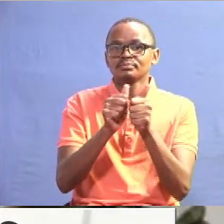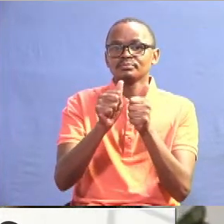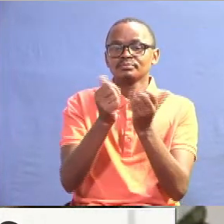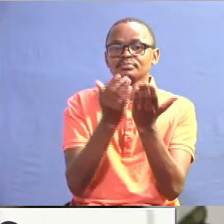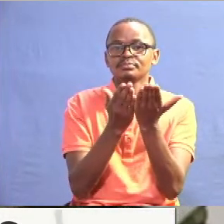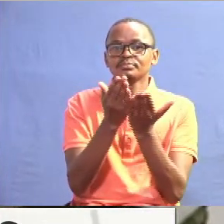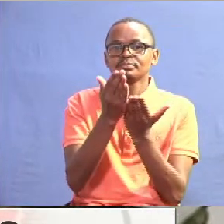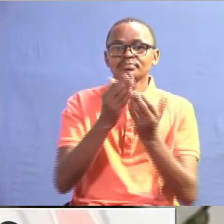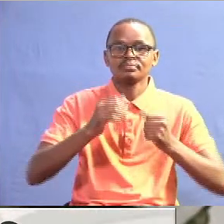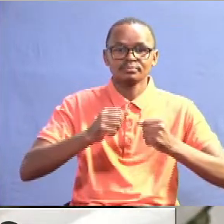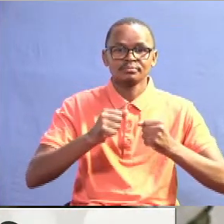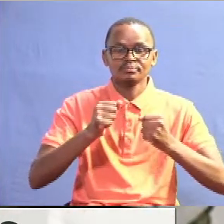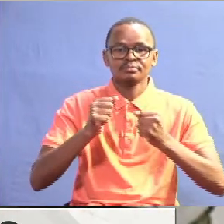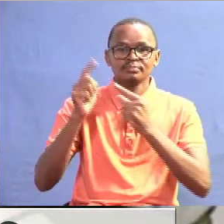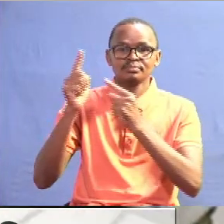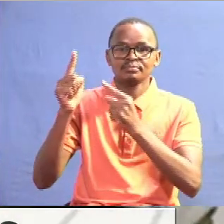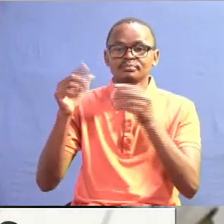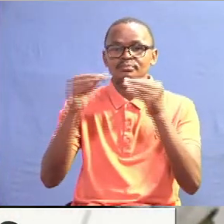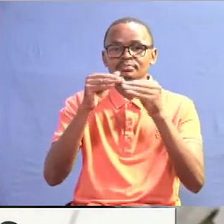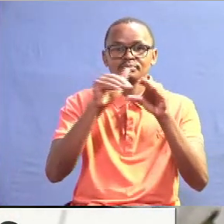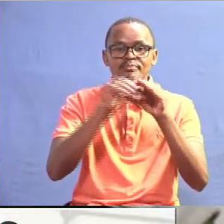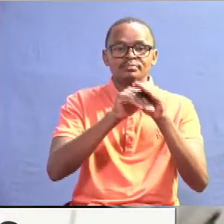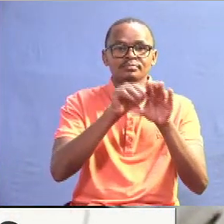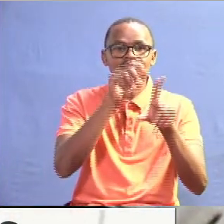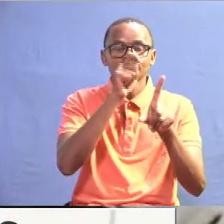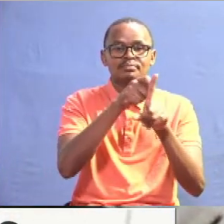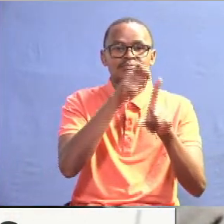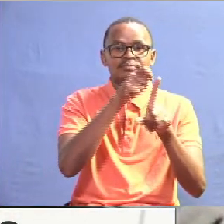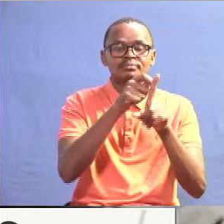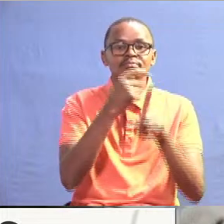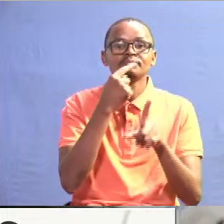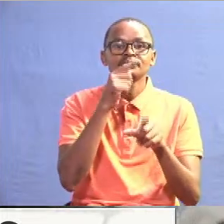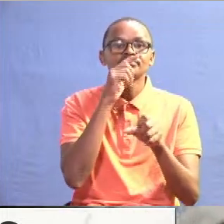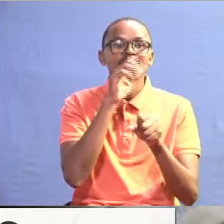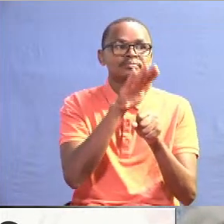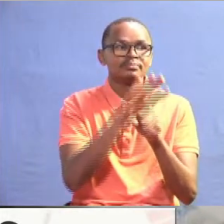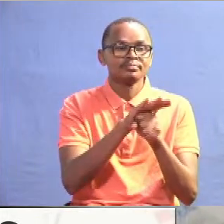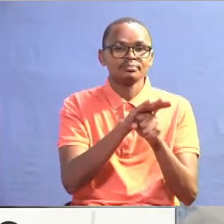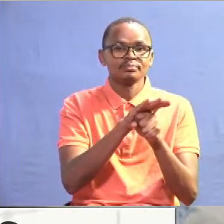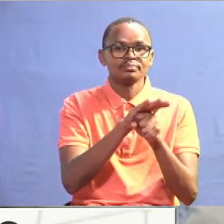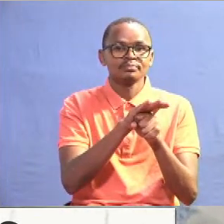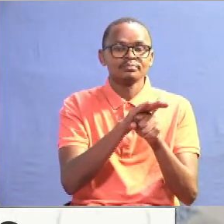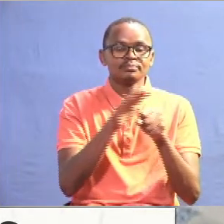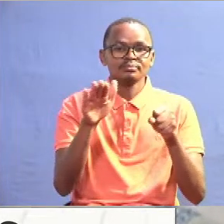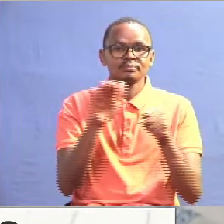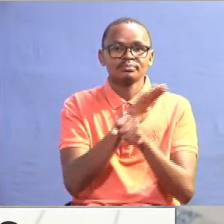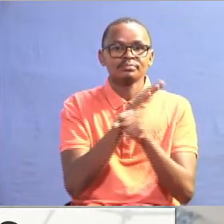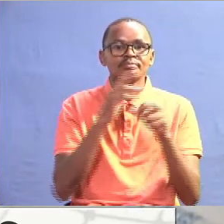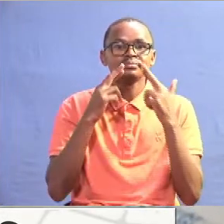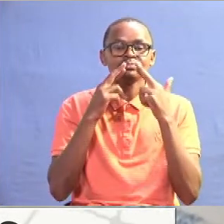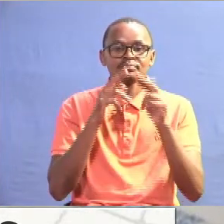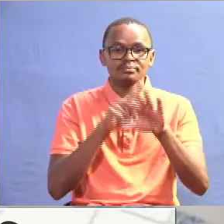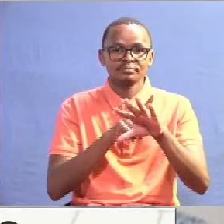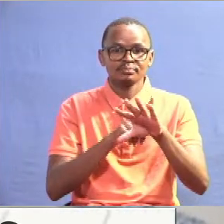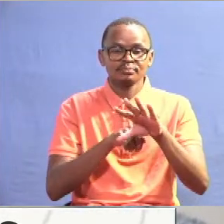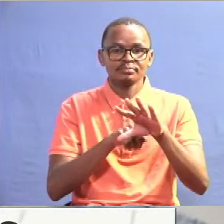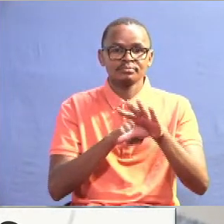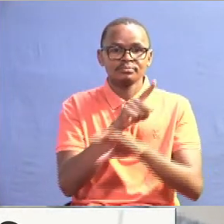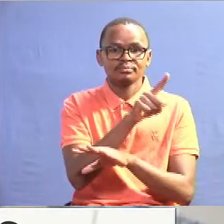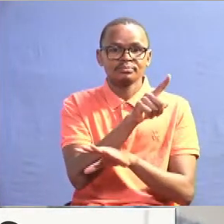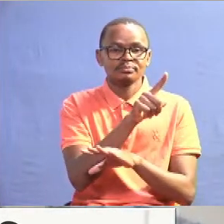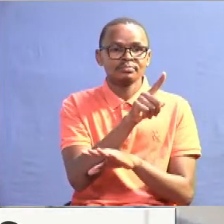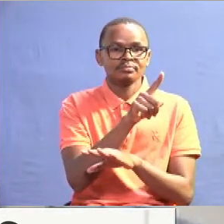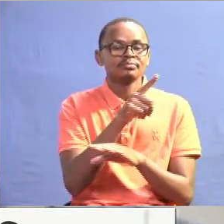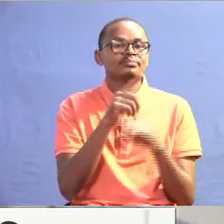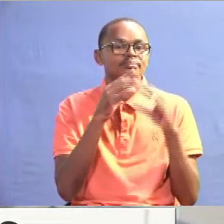Service Senior Commanders Conference in Kwale, Kanja promised to present a comprehensive report once briefed. His